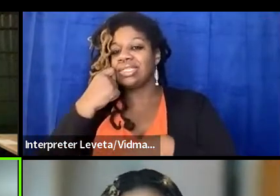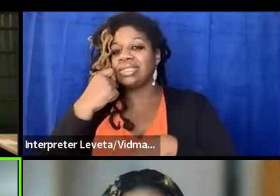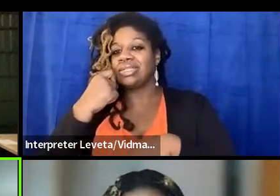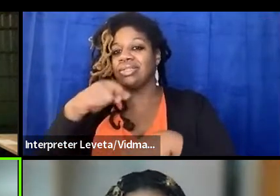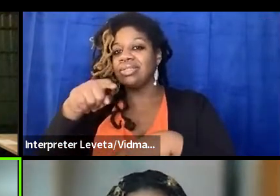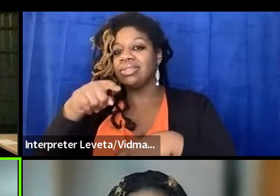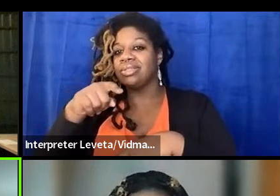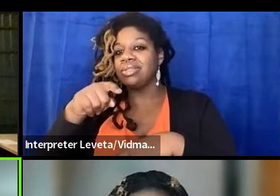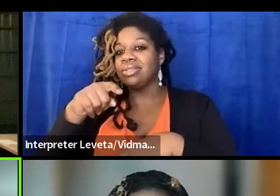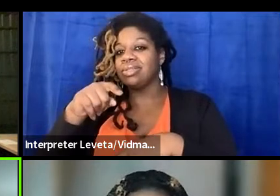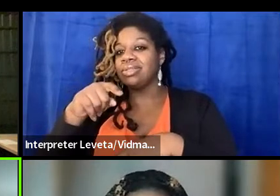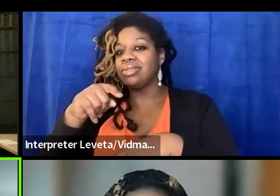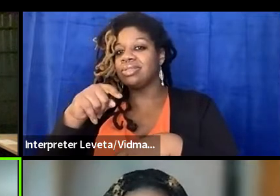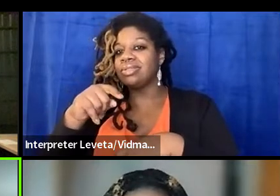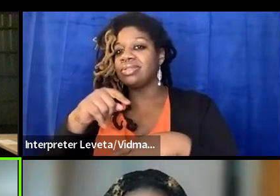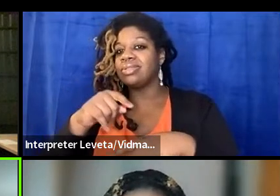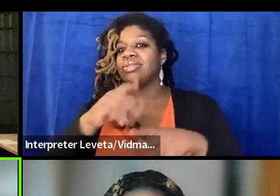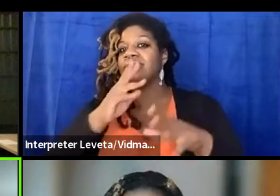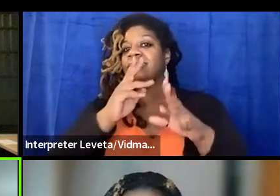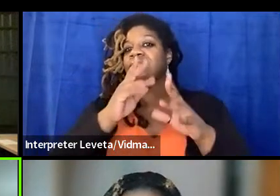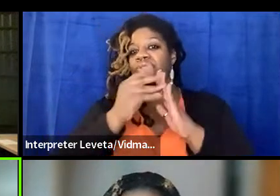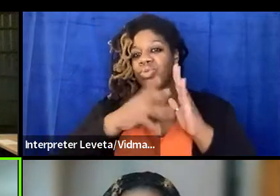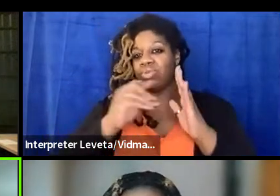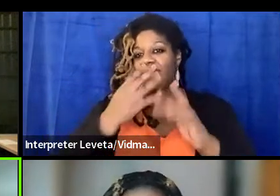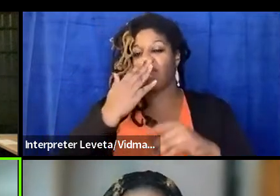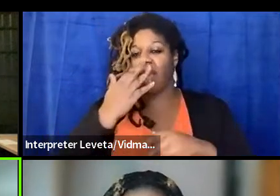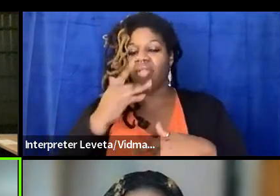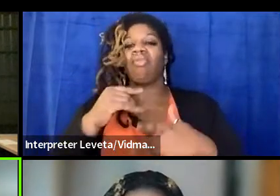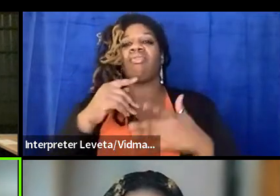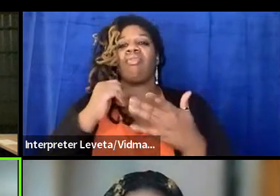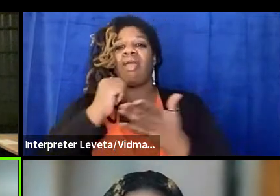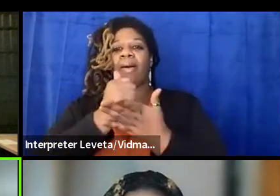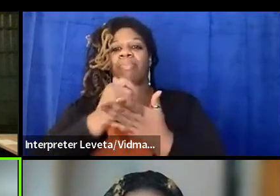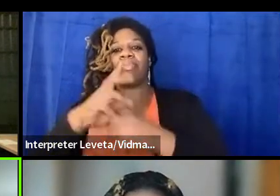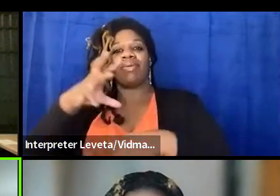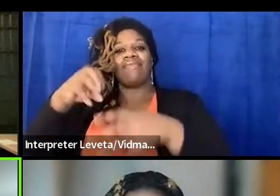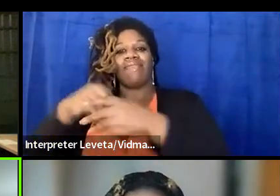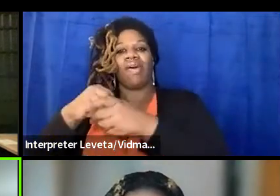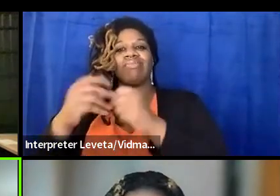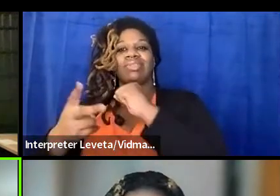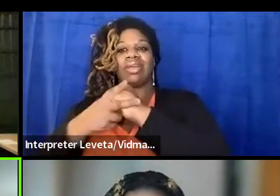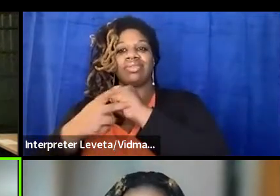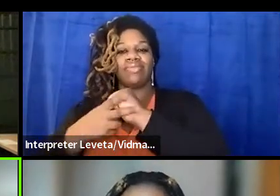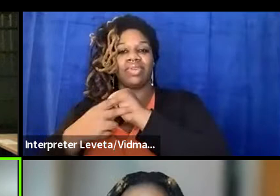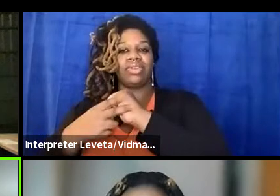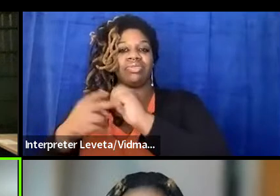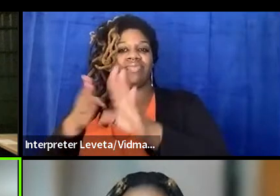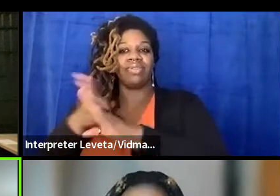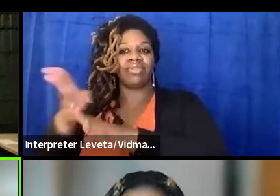get into the conservation and energy fields. And I'm sure we'll be hearing more about that.